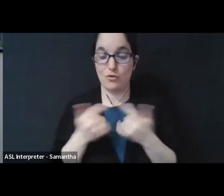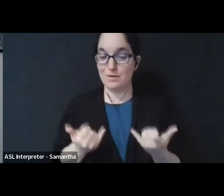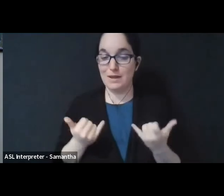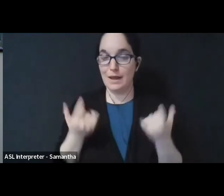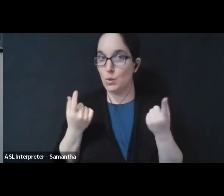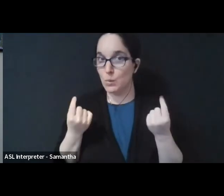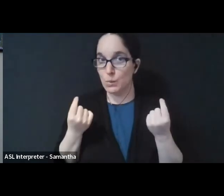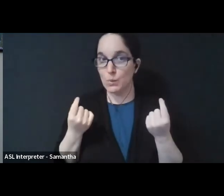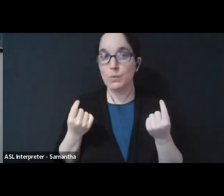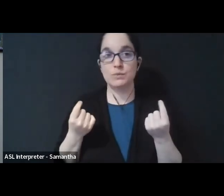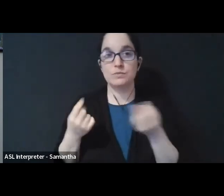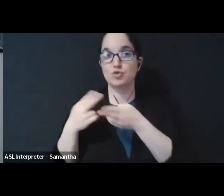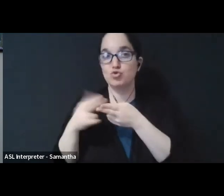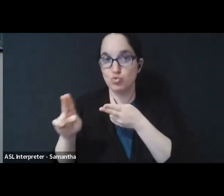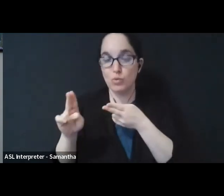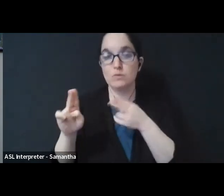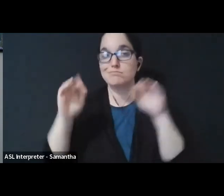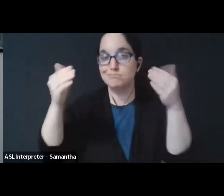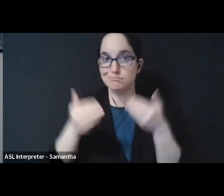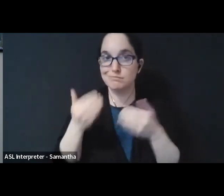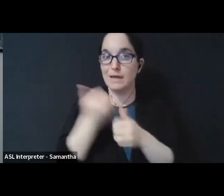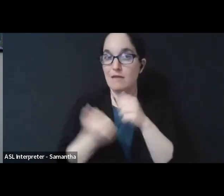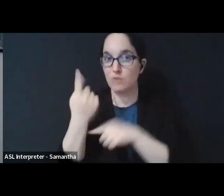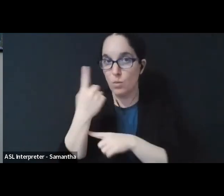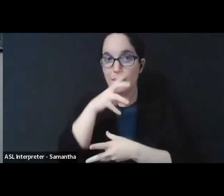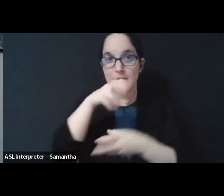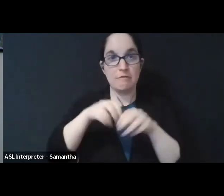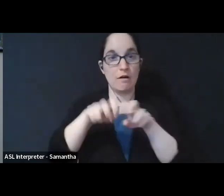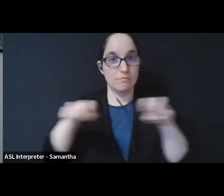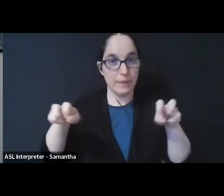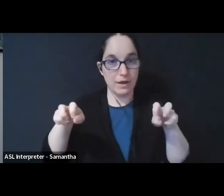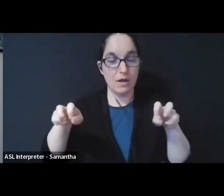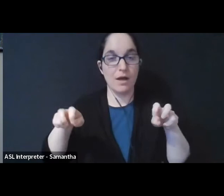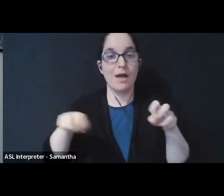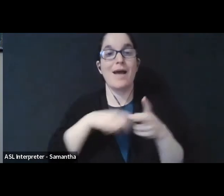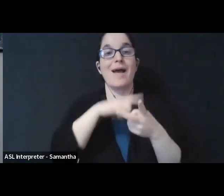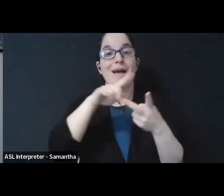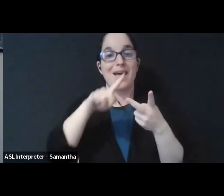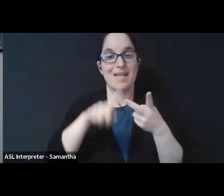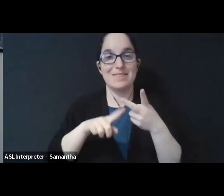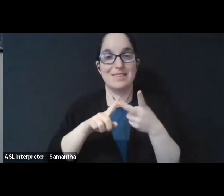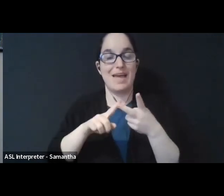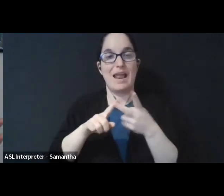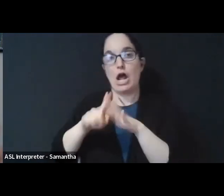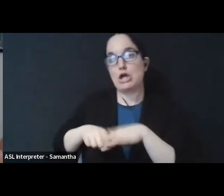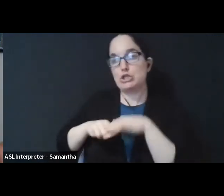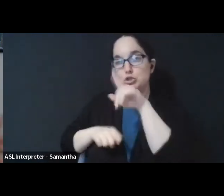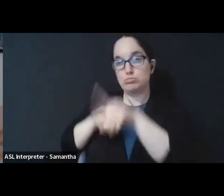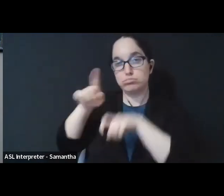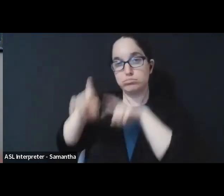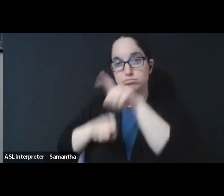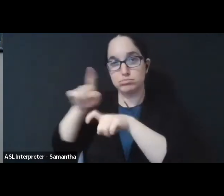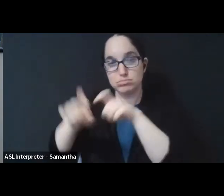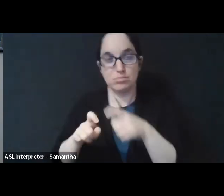that I will do a brief introduction of all of our speakers, and then I will actually start posing questions to them.